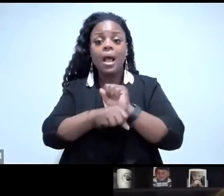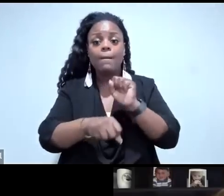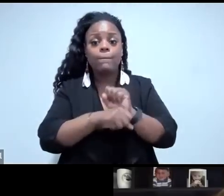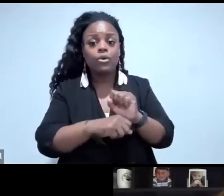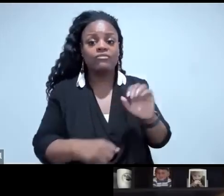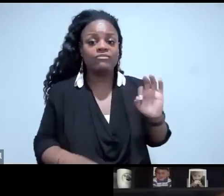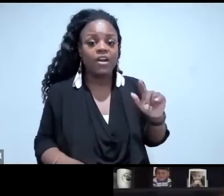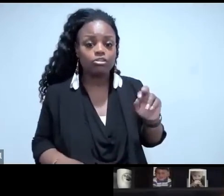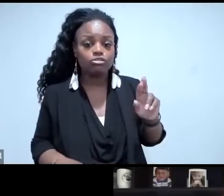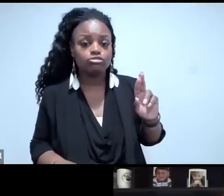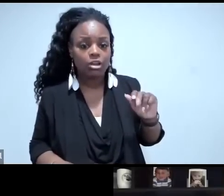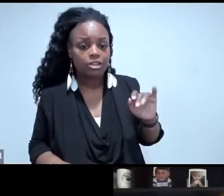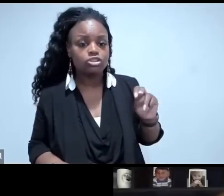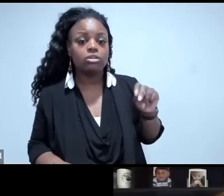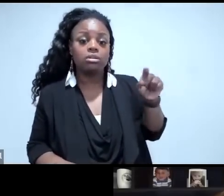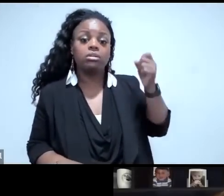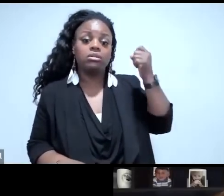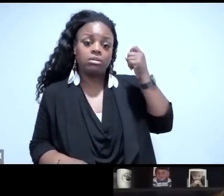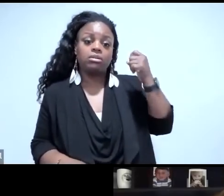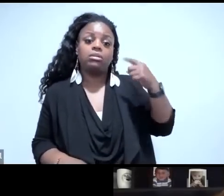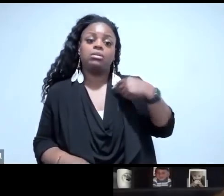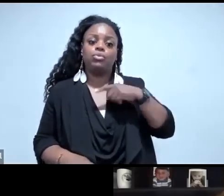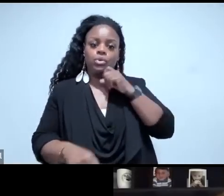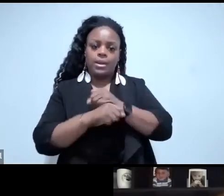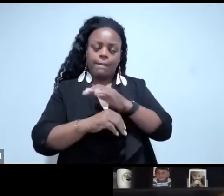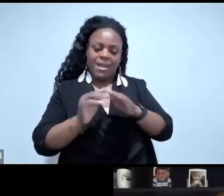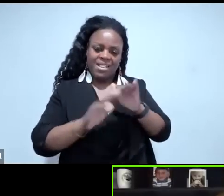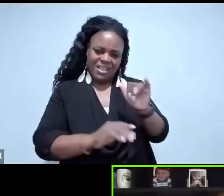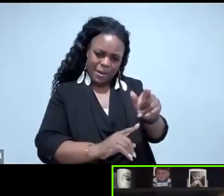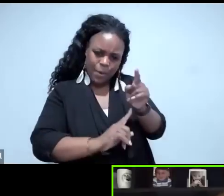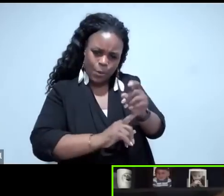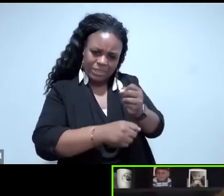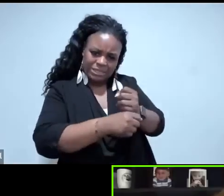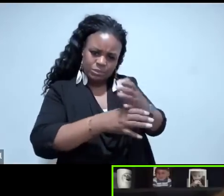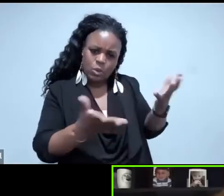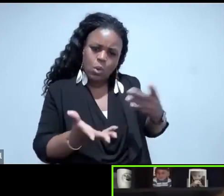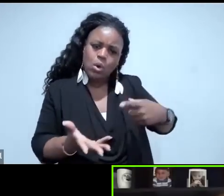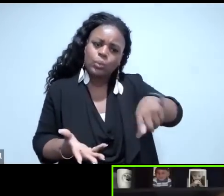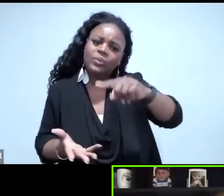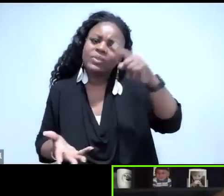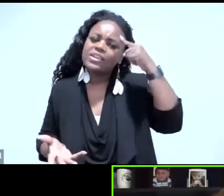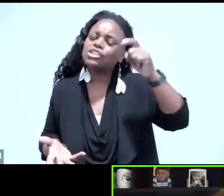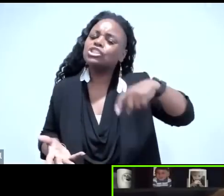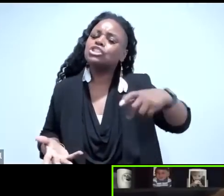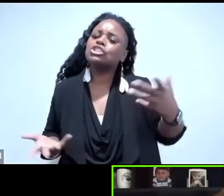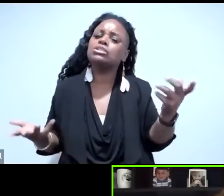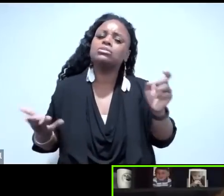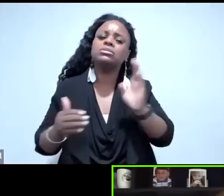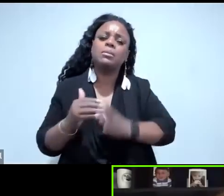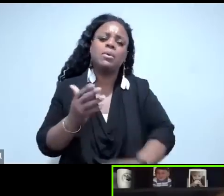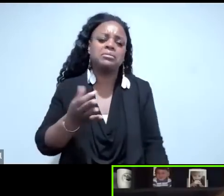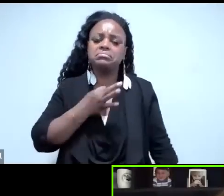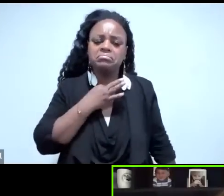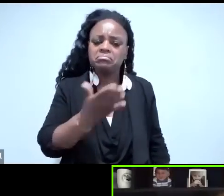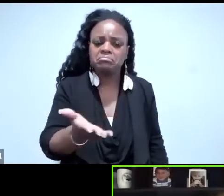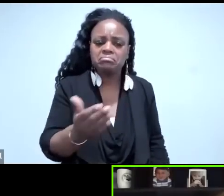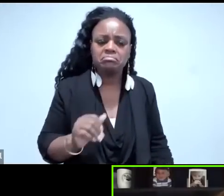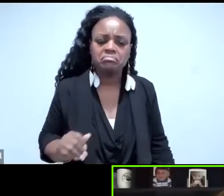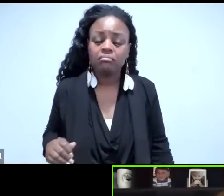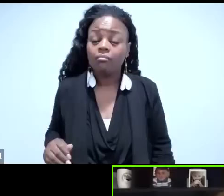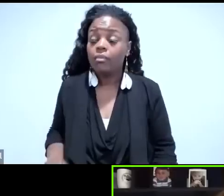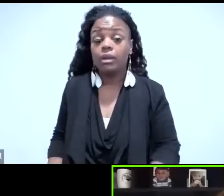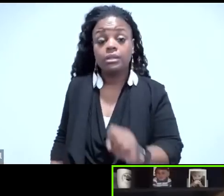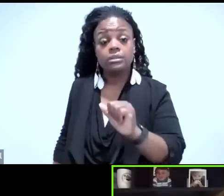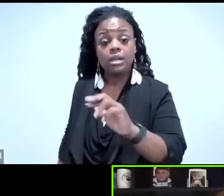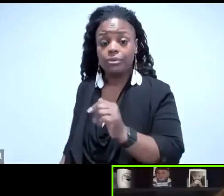do you think should be done, Sarah? So let me give you some examples, Stephen. First and foremost, we have to get out